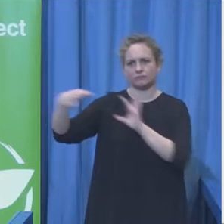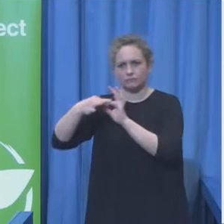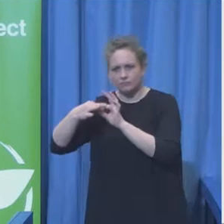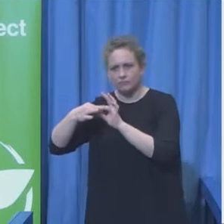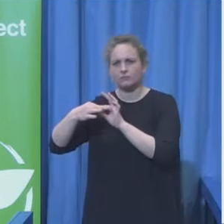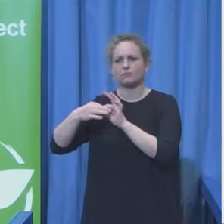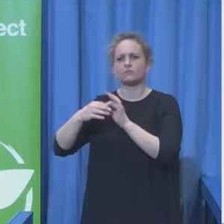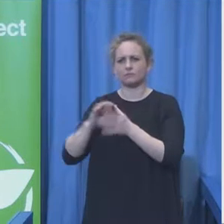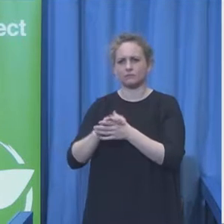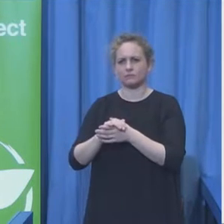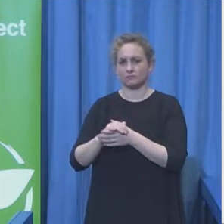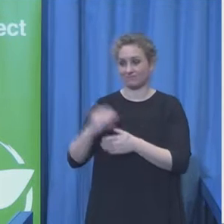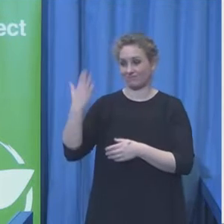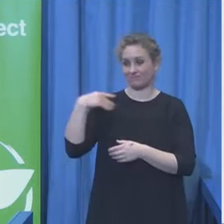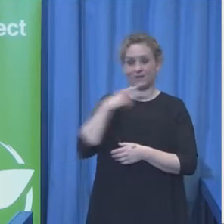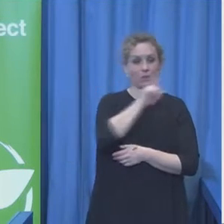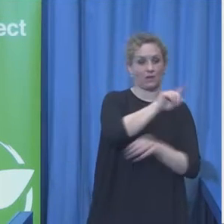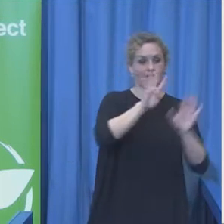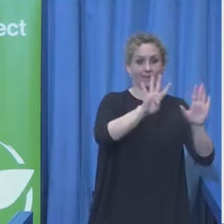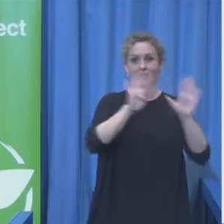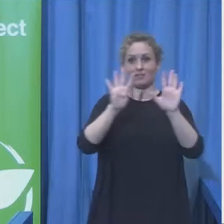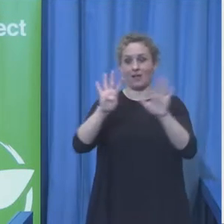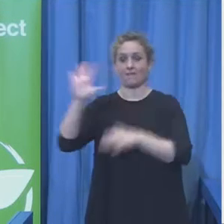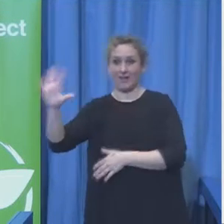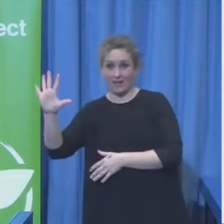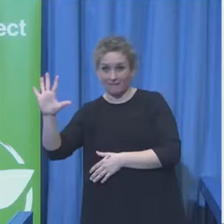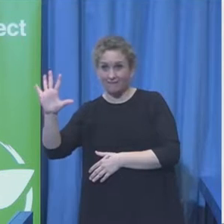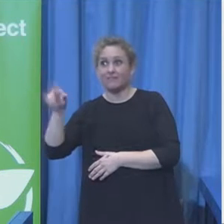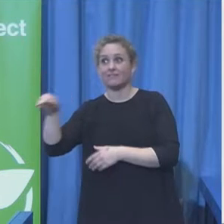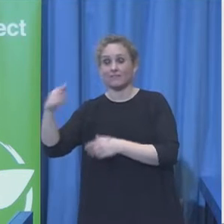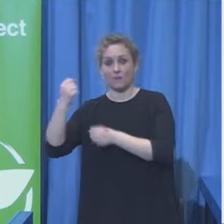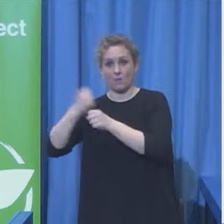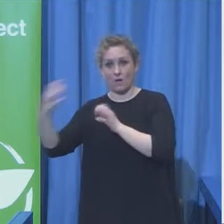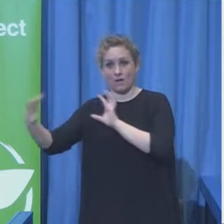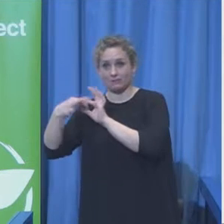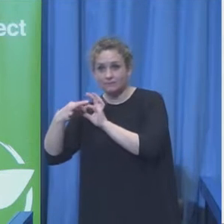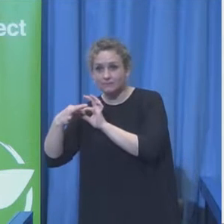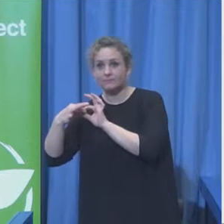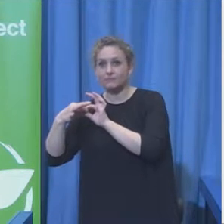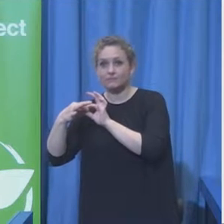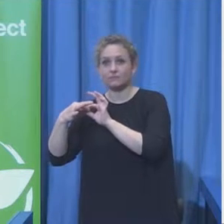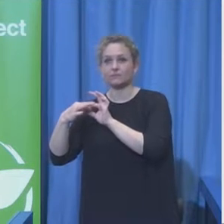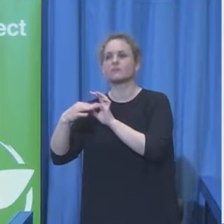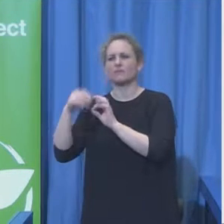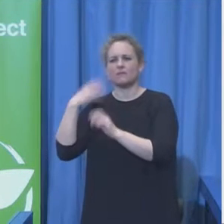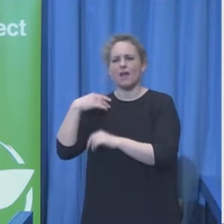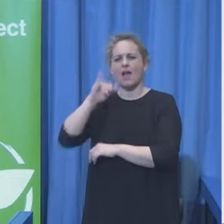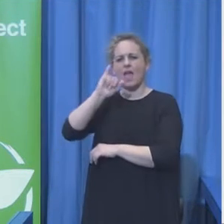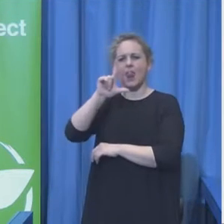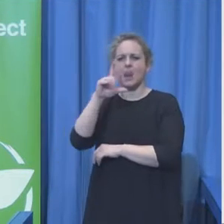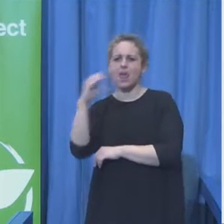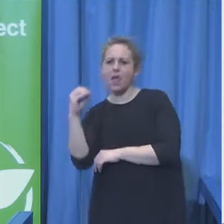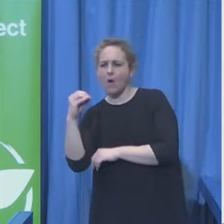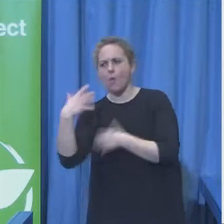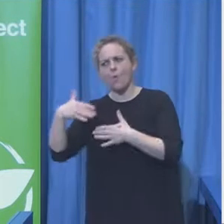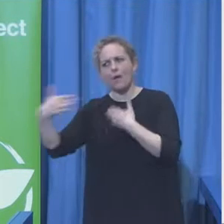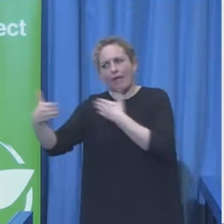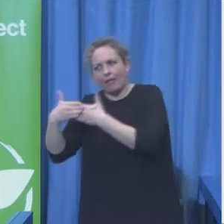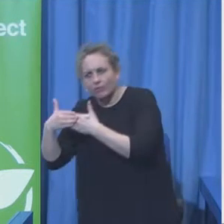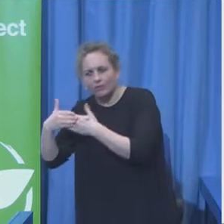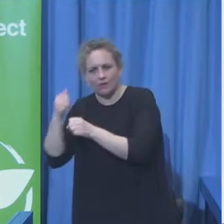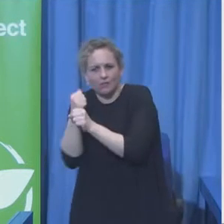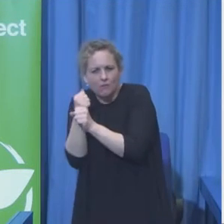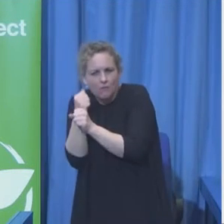ILO is the expert, so we work very closely with the ILO. I'm really very happy about the partnership we have, together with other